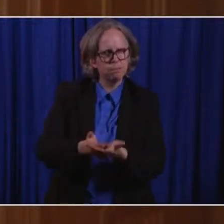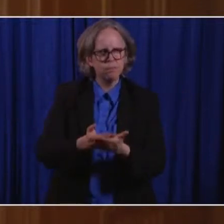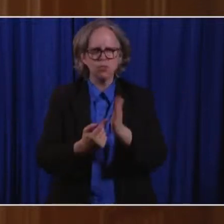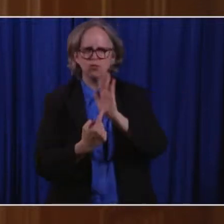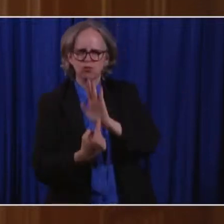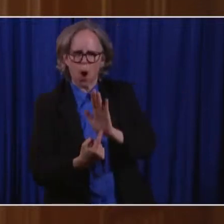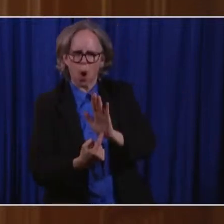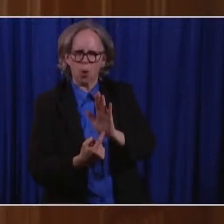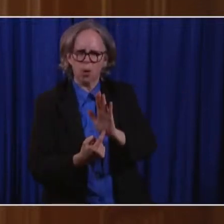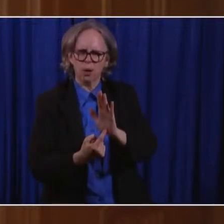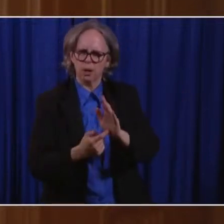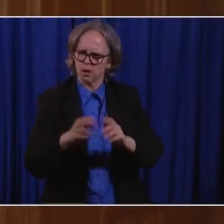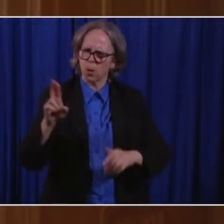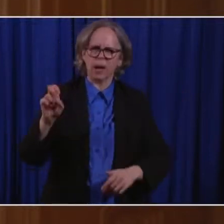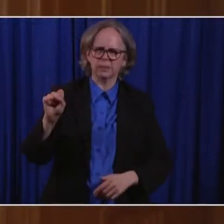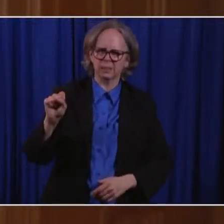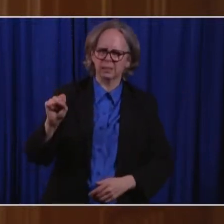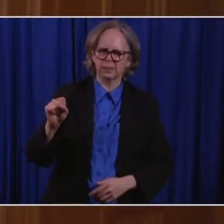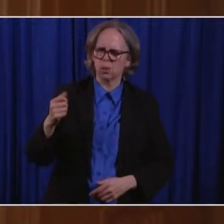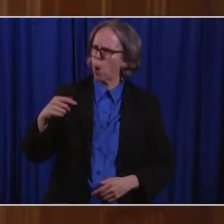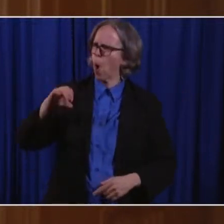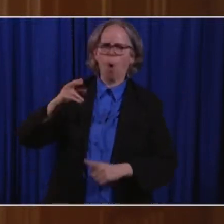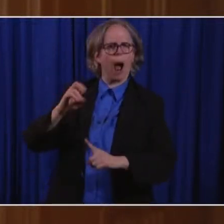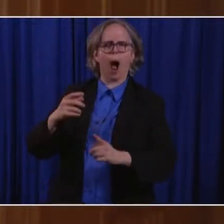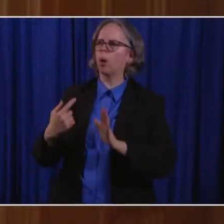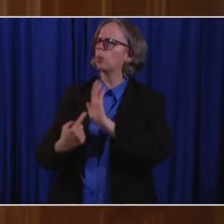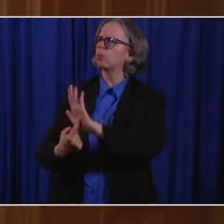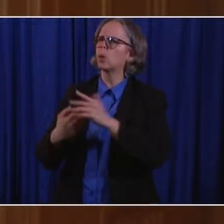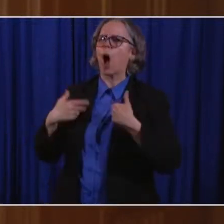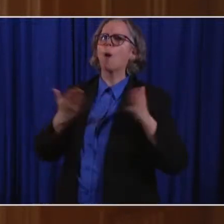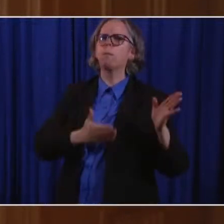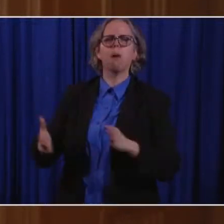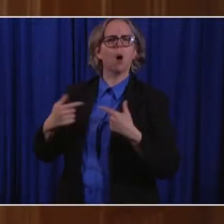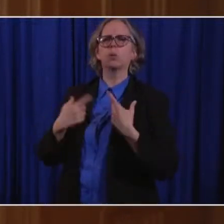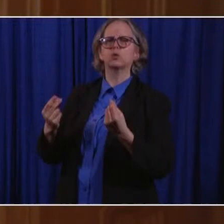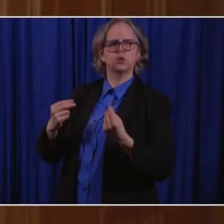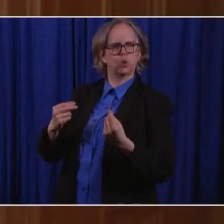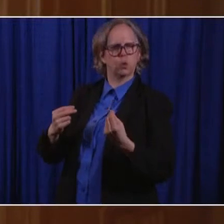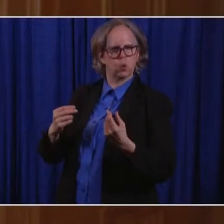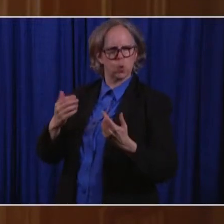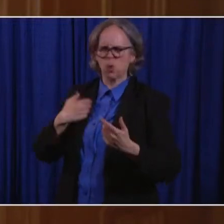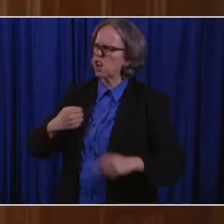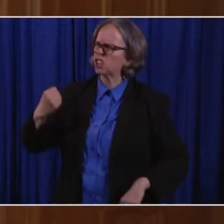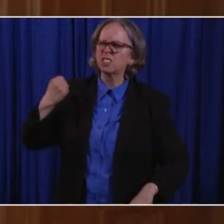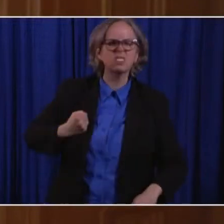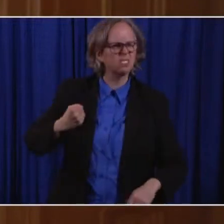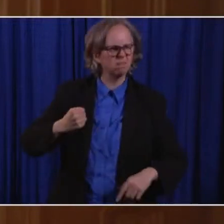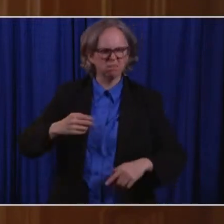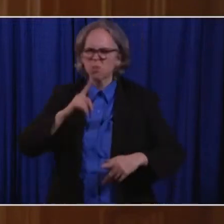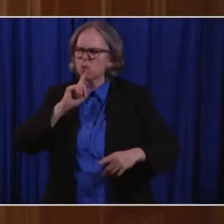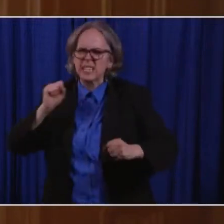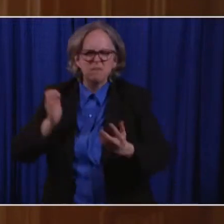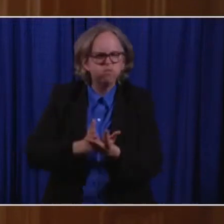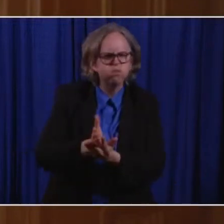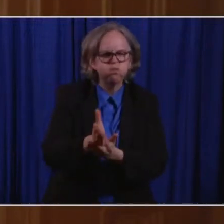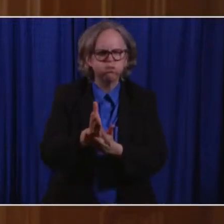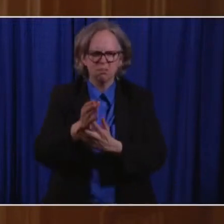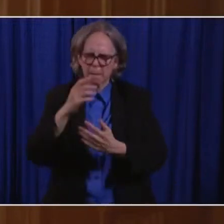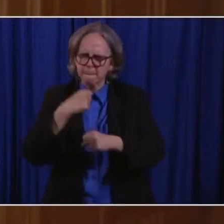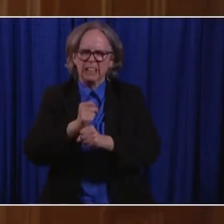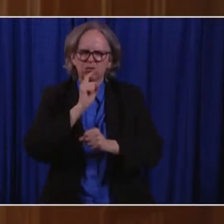of. Let's show the nation the same grit and determination in our efforts to get the rest of Ohio vaccinated.